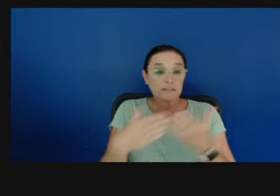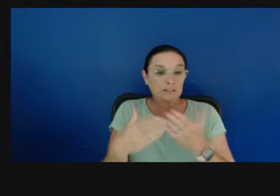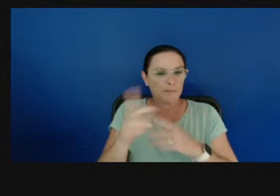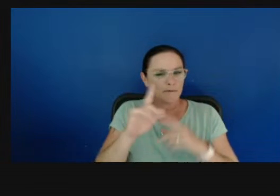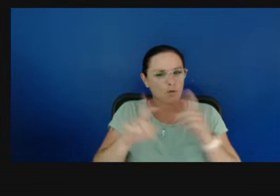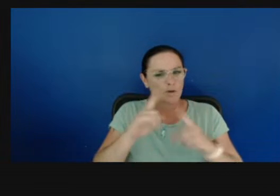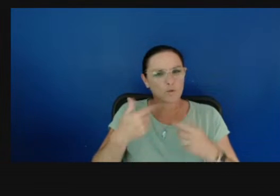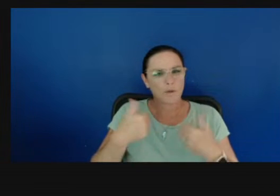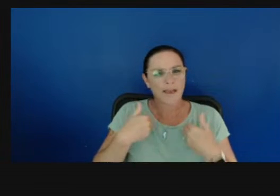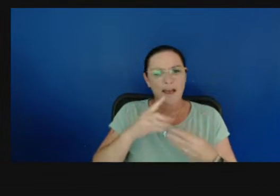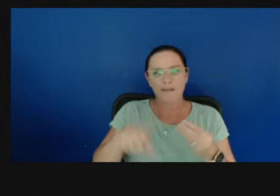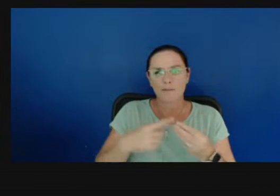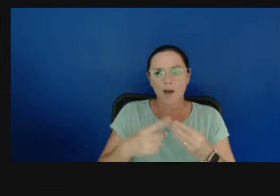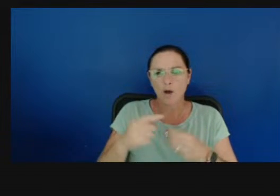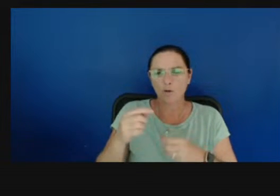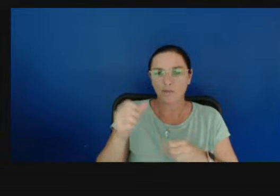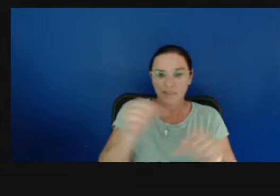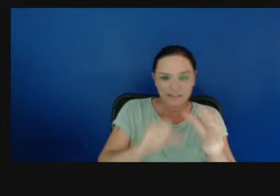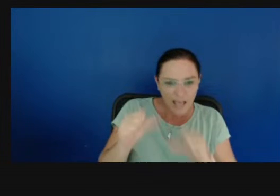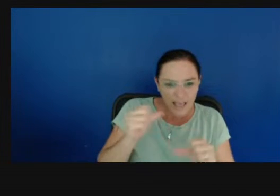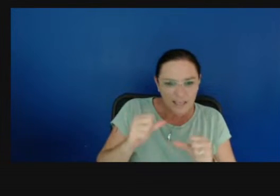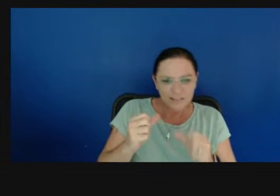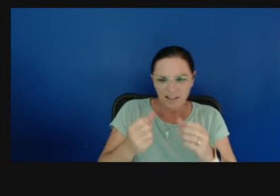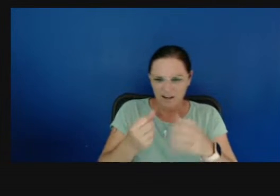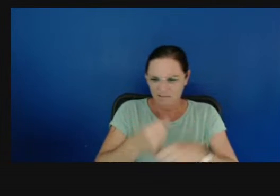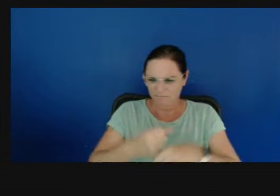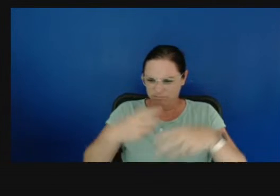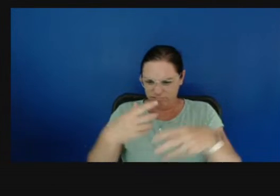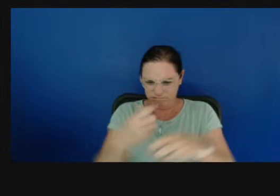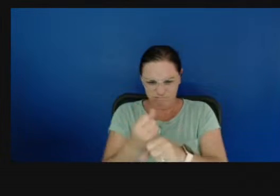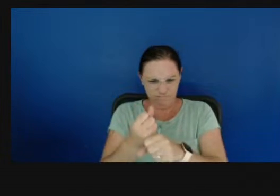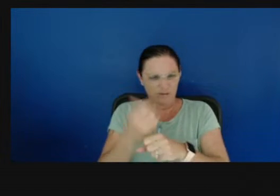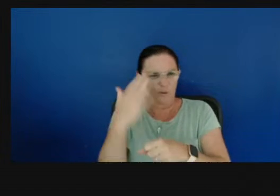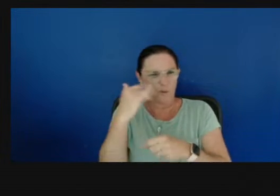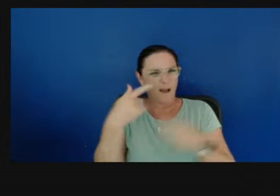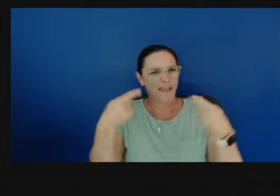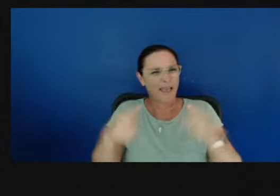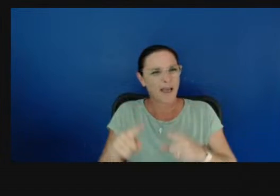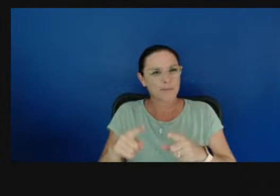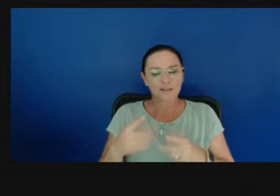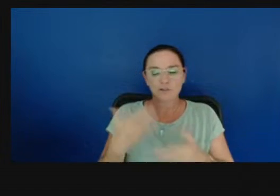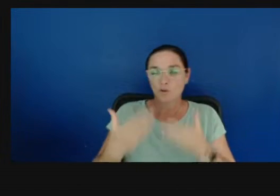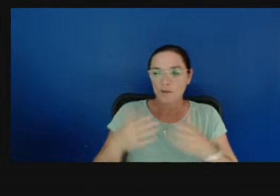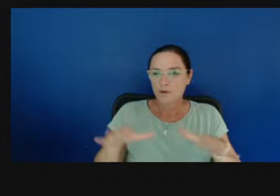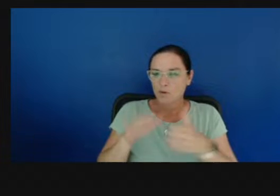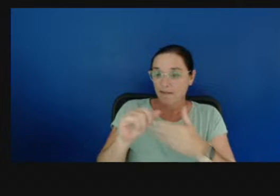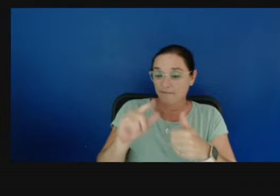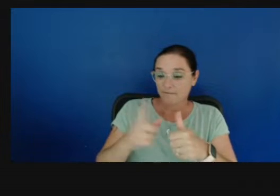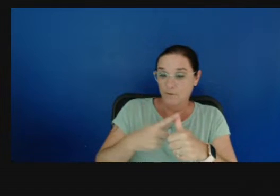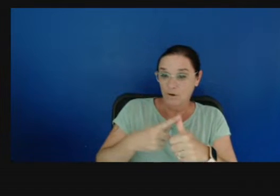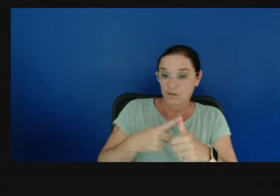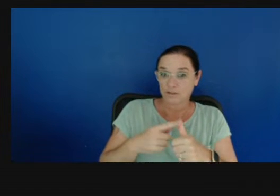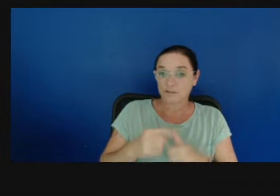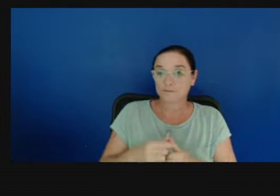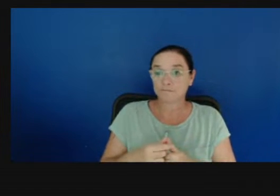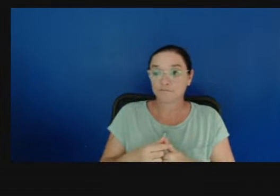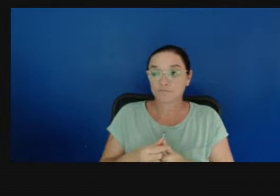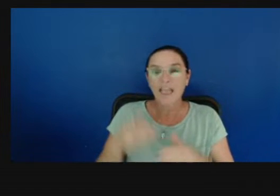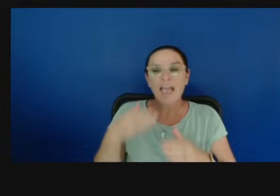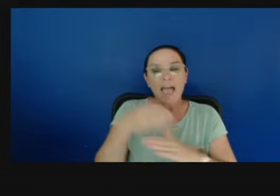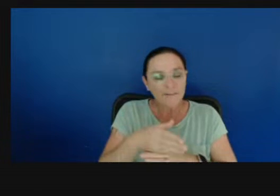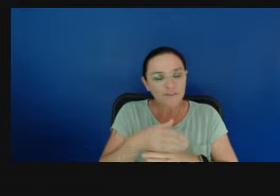science, about the explosions, why, and all of that. So we'll probably start with that and get that out of the way first, after we go through our regular weekly